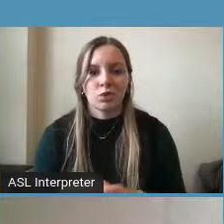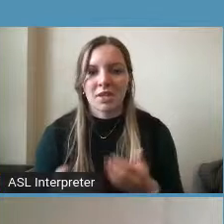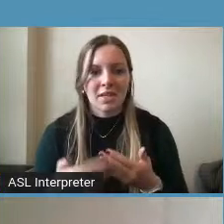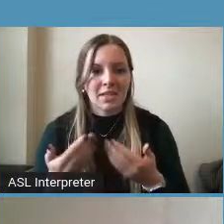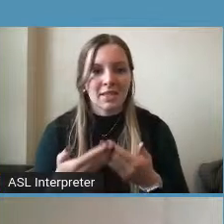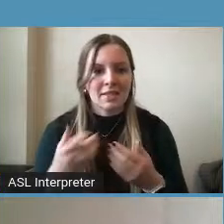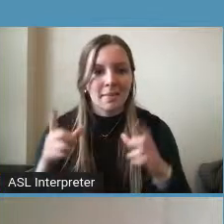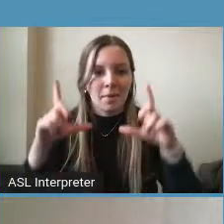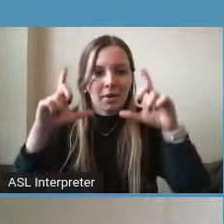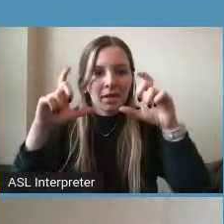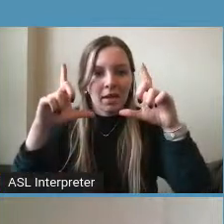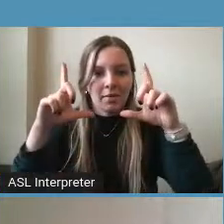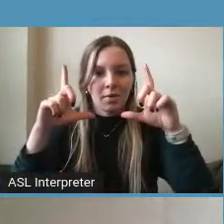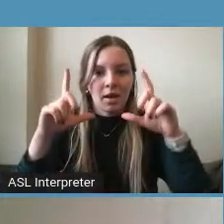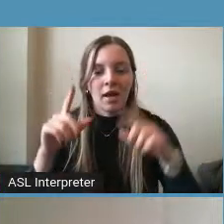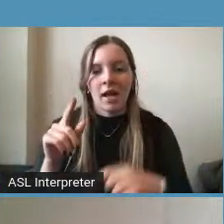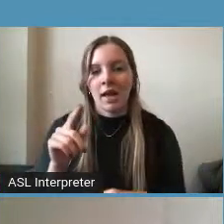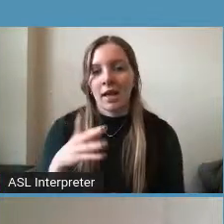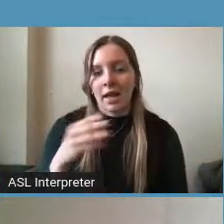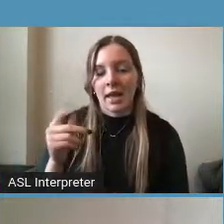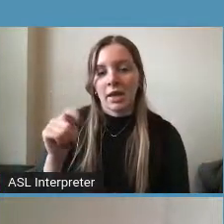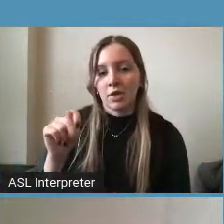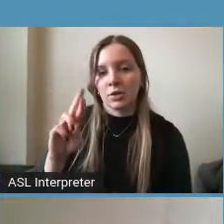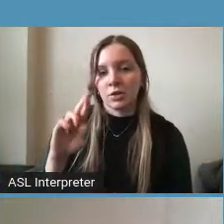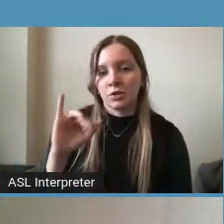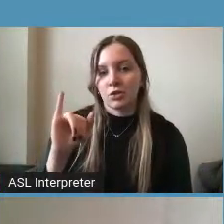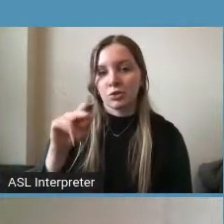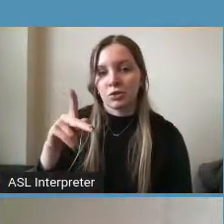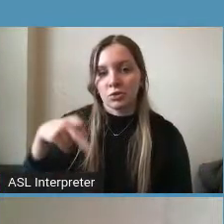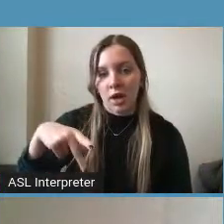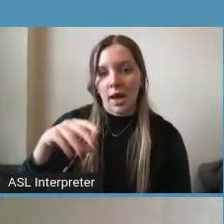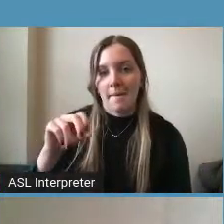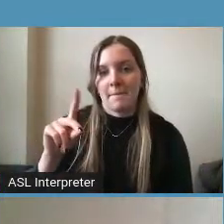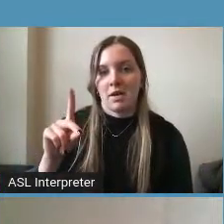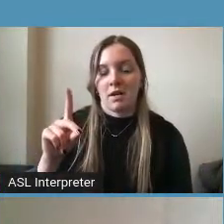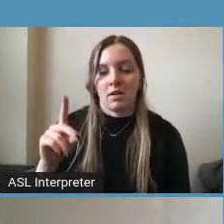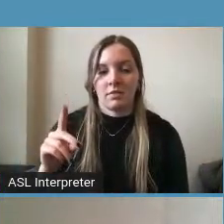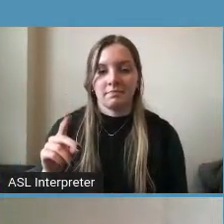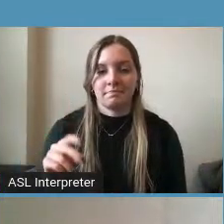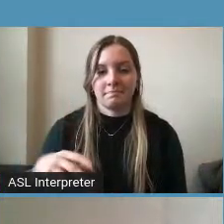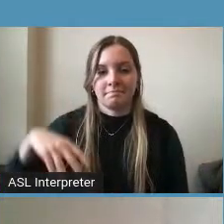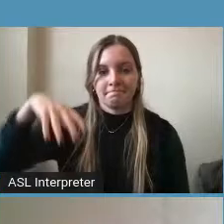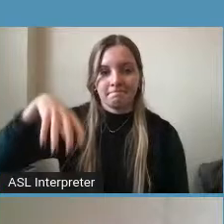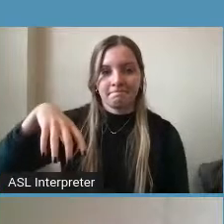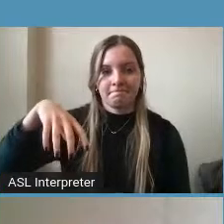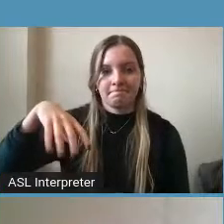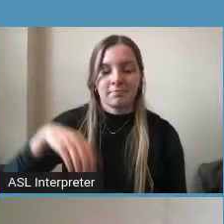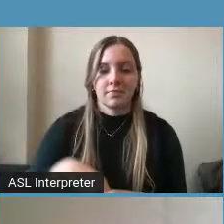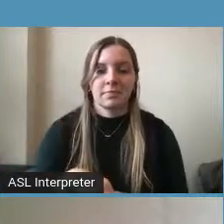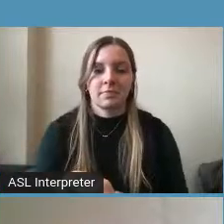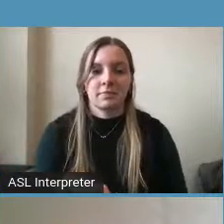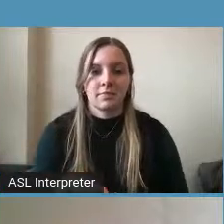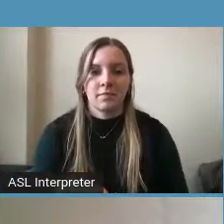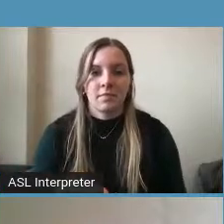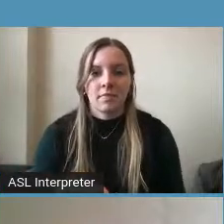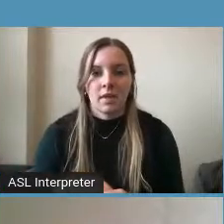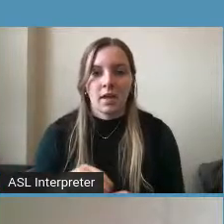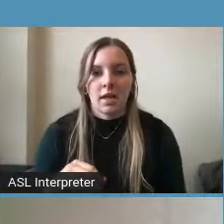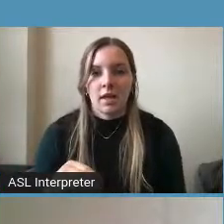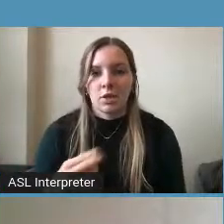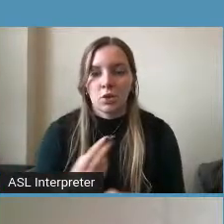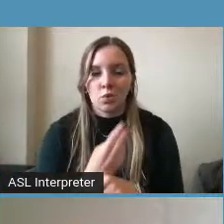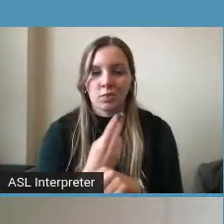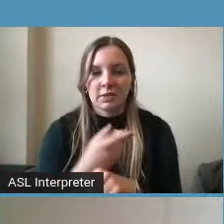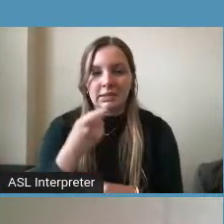light position based on a reflection on a reflective sphere that we can put in the image, and there's software that